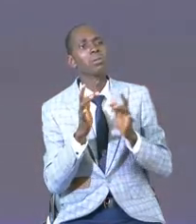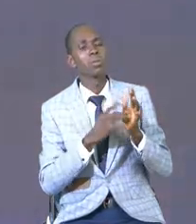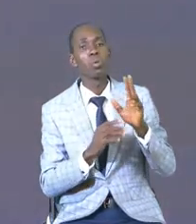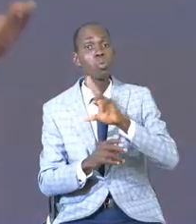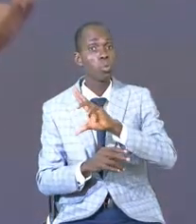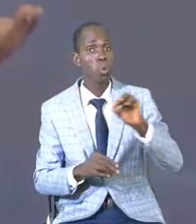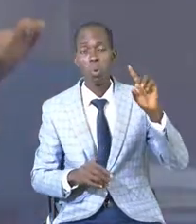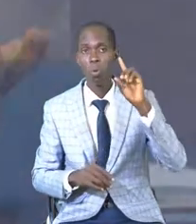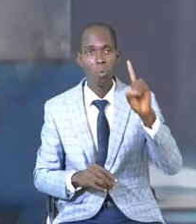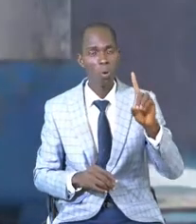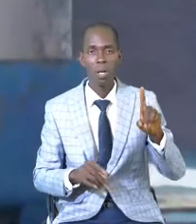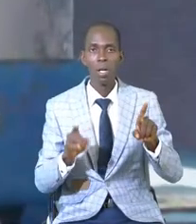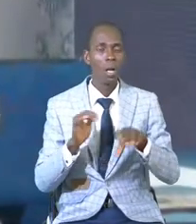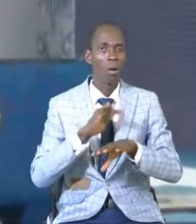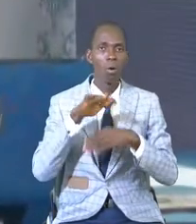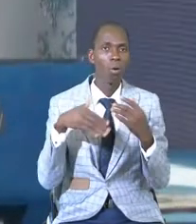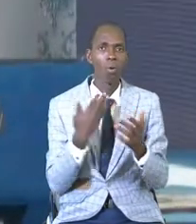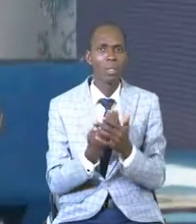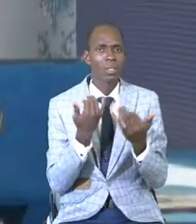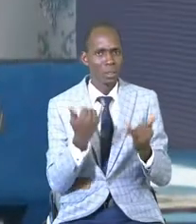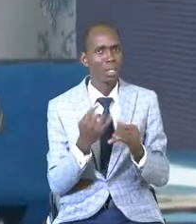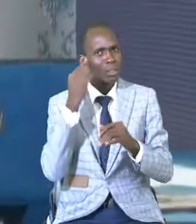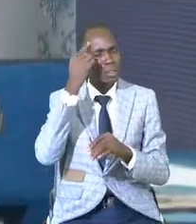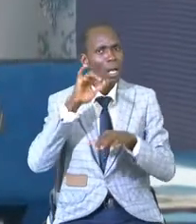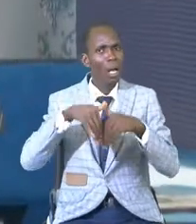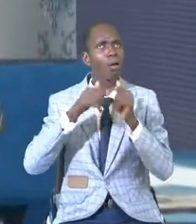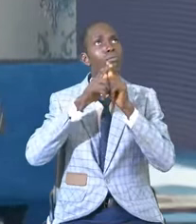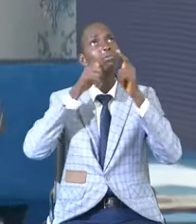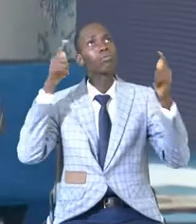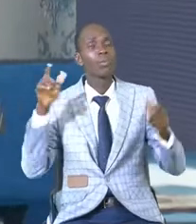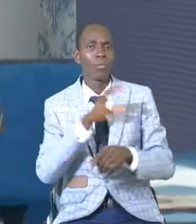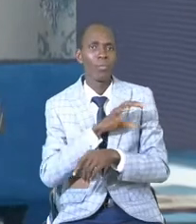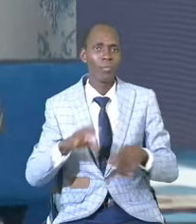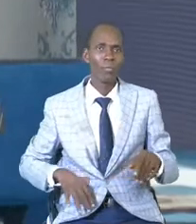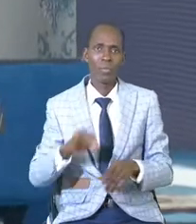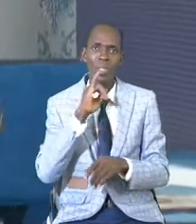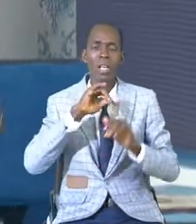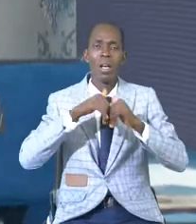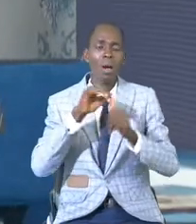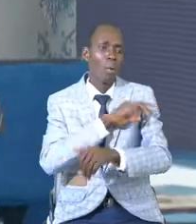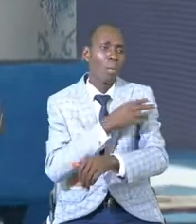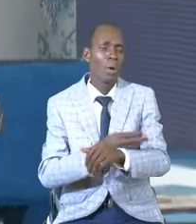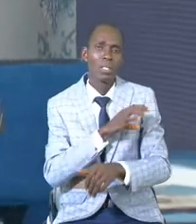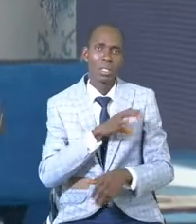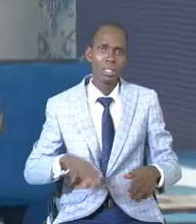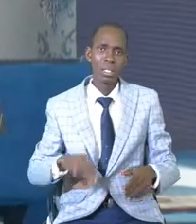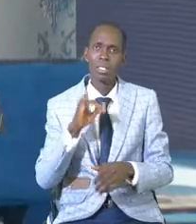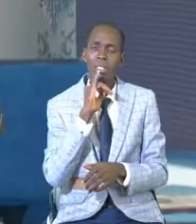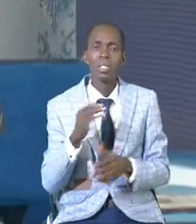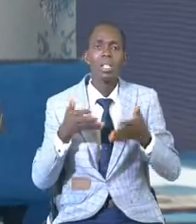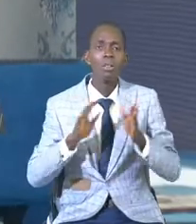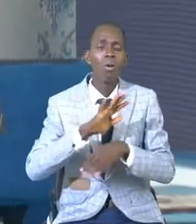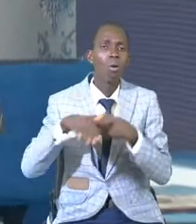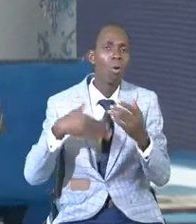at all. Think how great Christ is, and think how mighty Christ is. He said, let all the angels